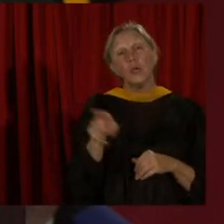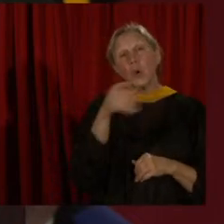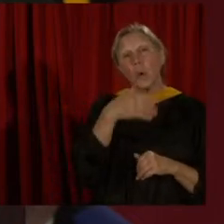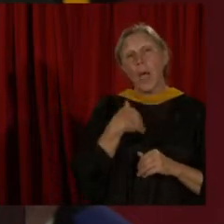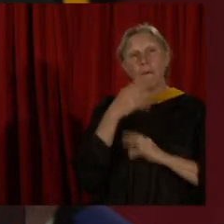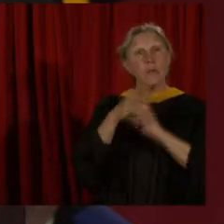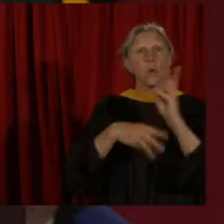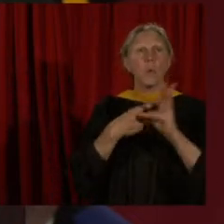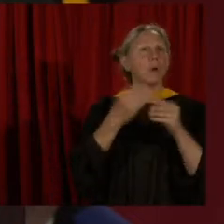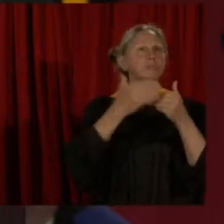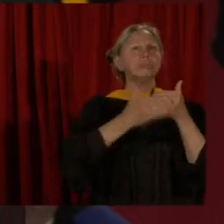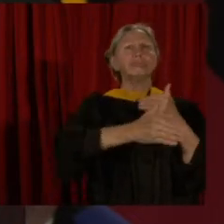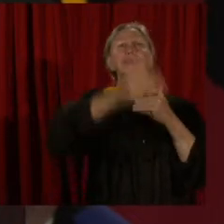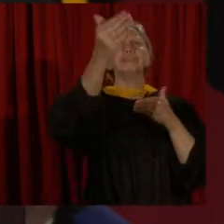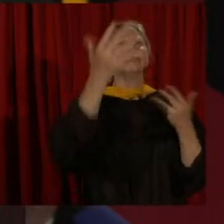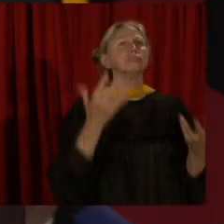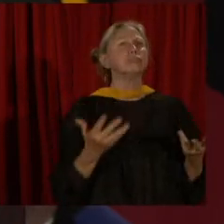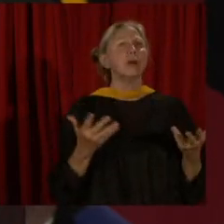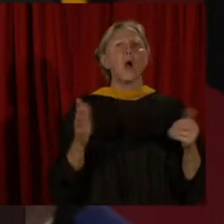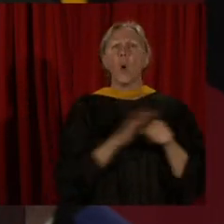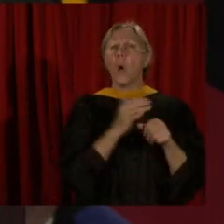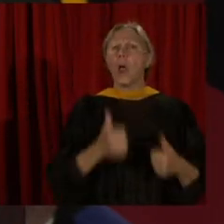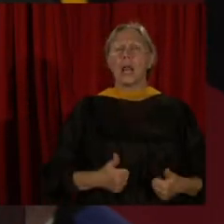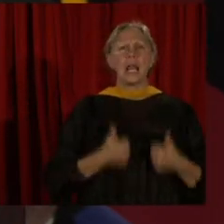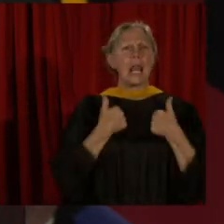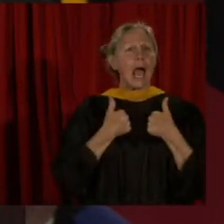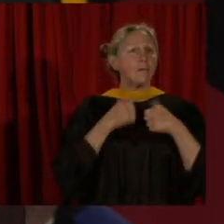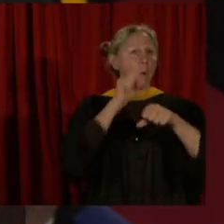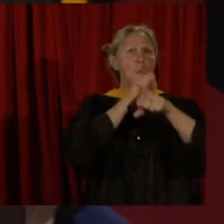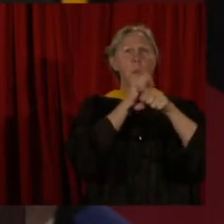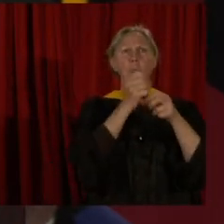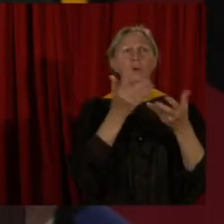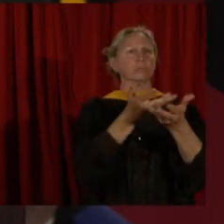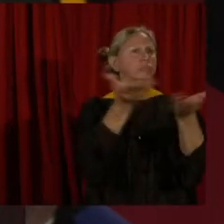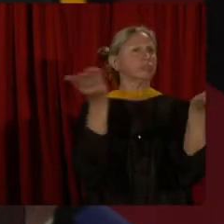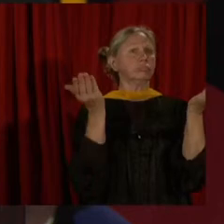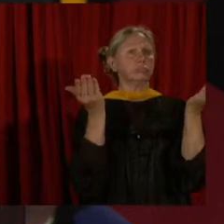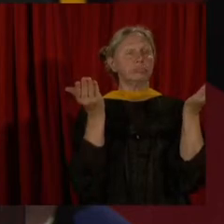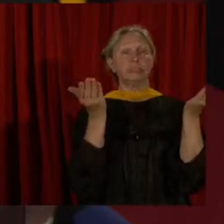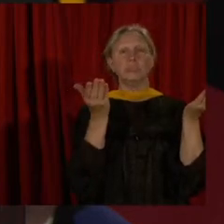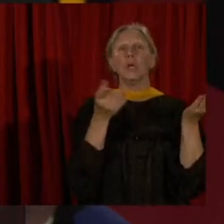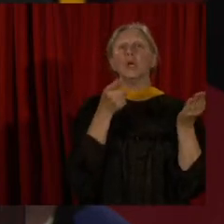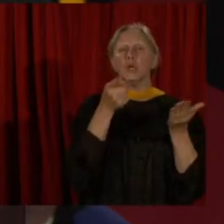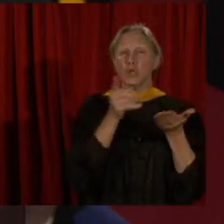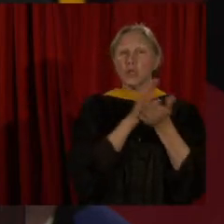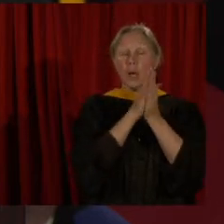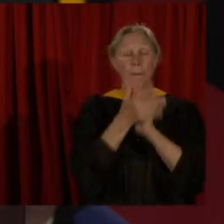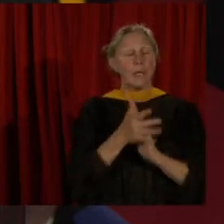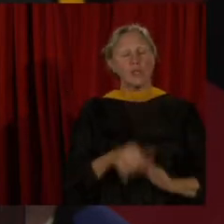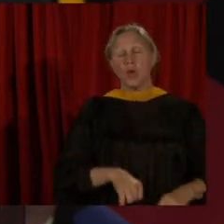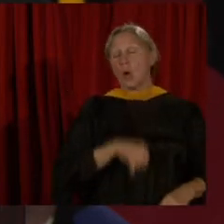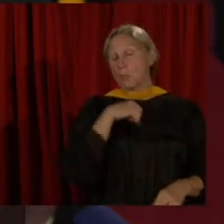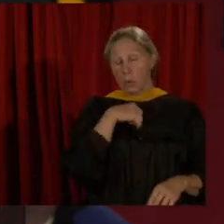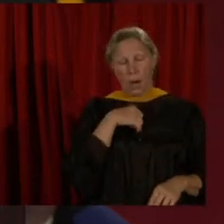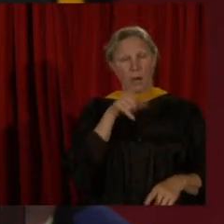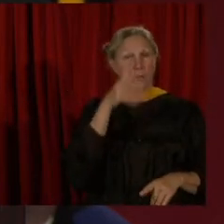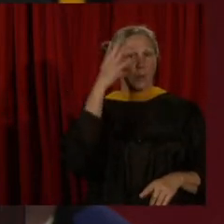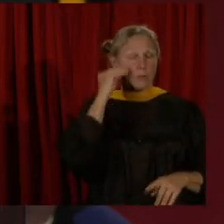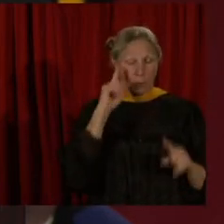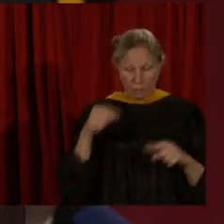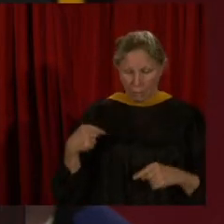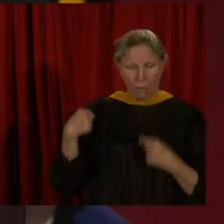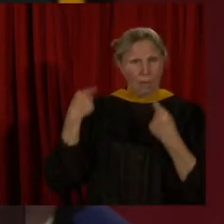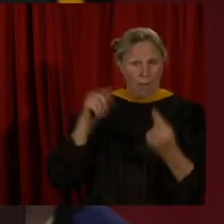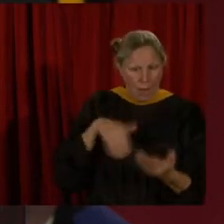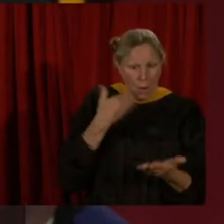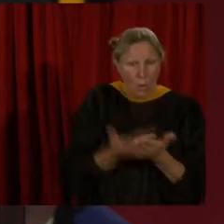in front of you with your whole life and your career ahead. You should be so proud of the journey you've taken to